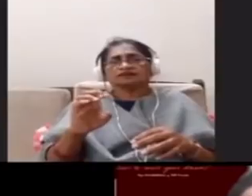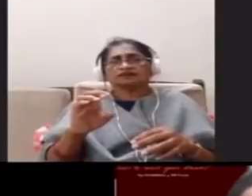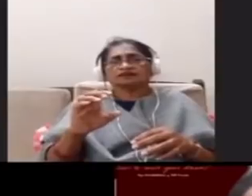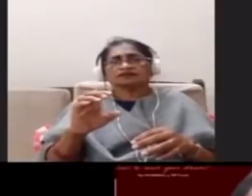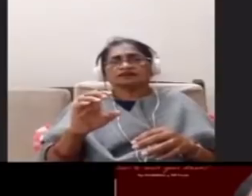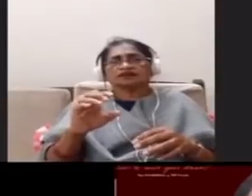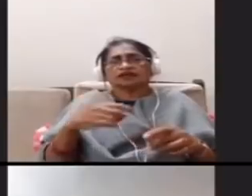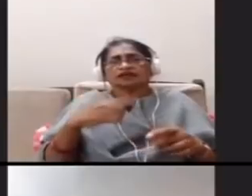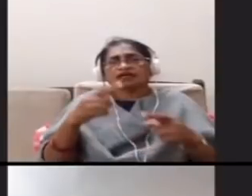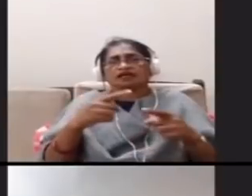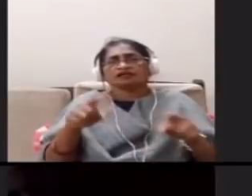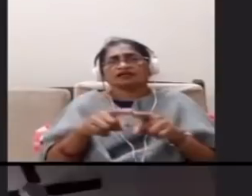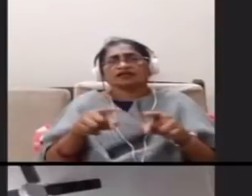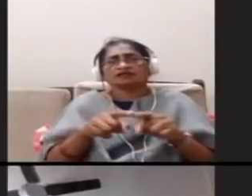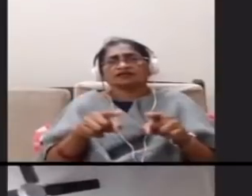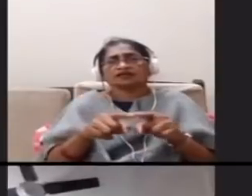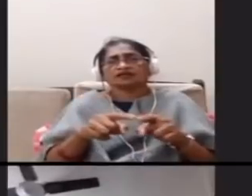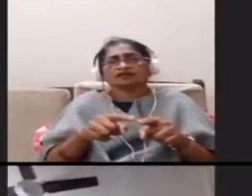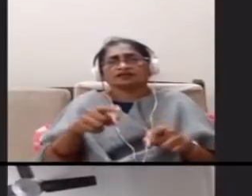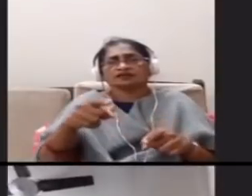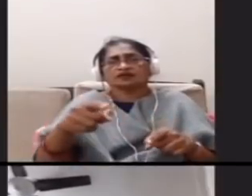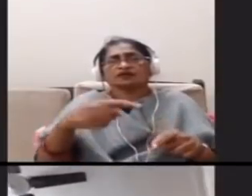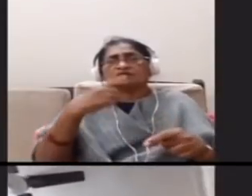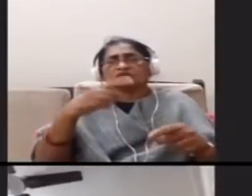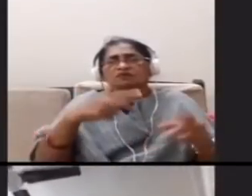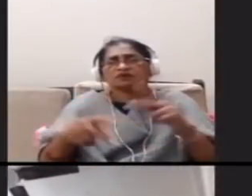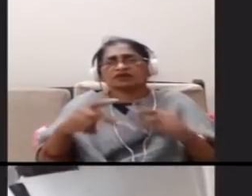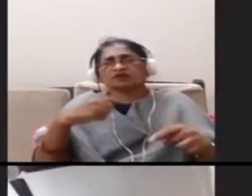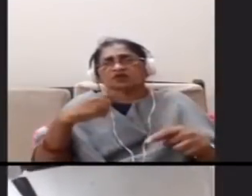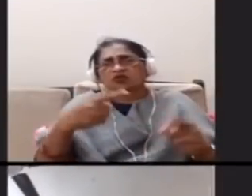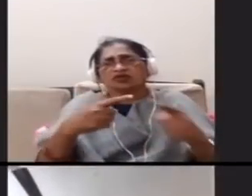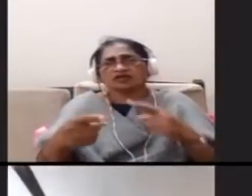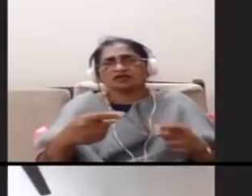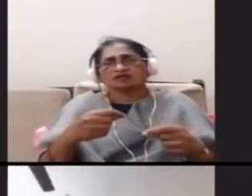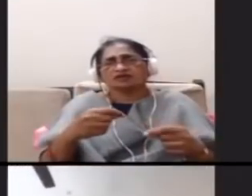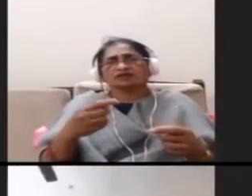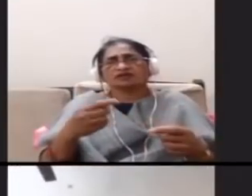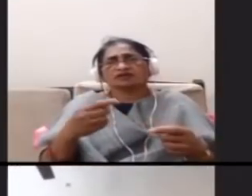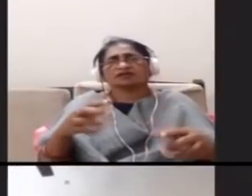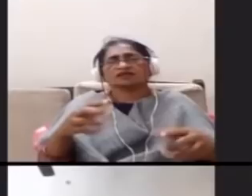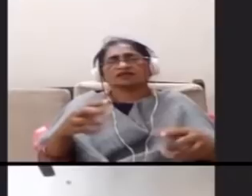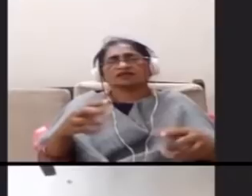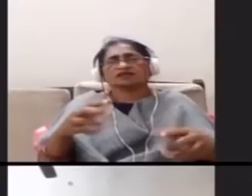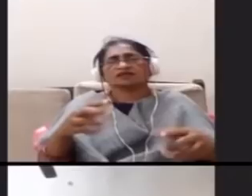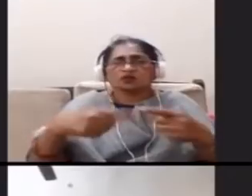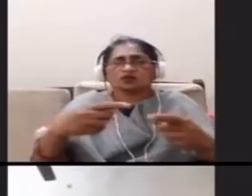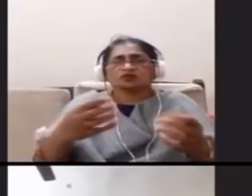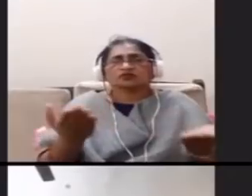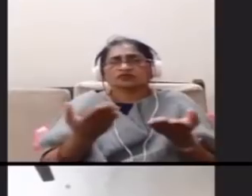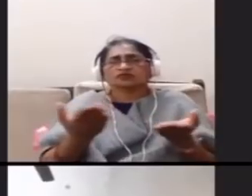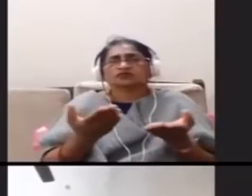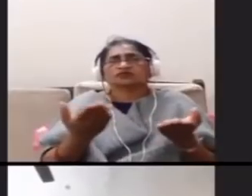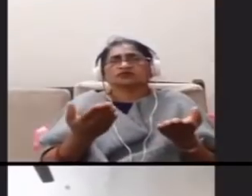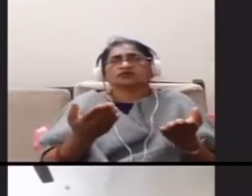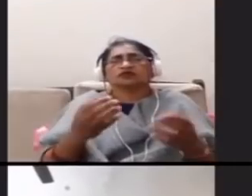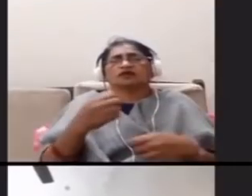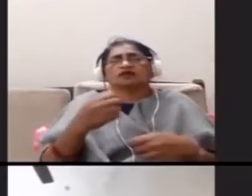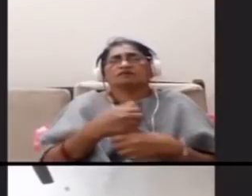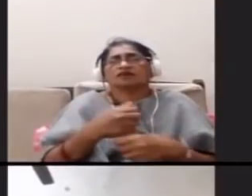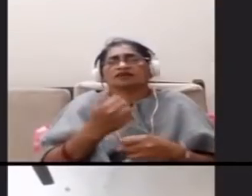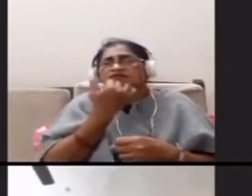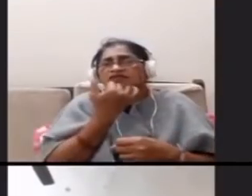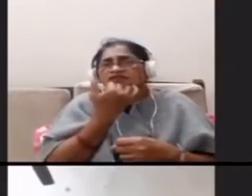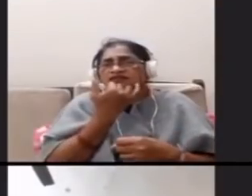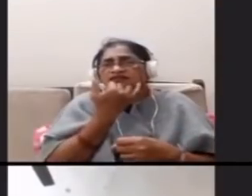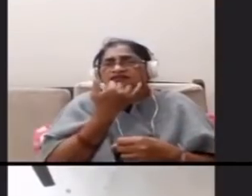can actually, live like us. They can marry, they can actually go to school, they're intelligent, they can also make mistakes. And I